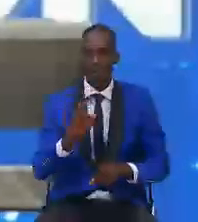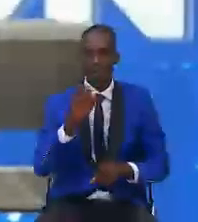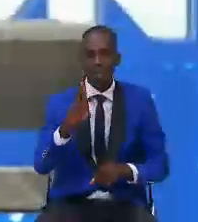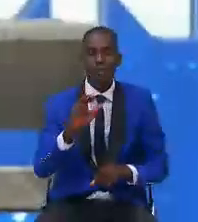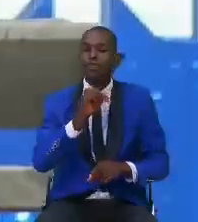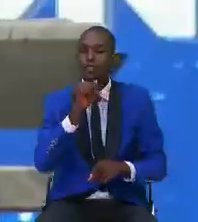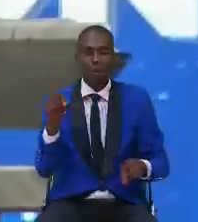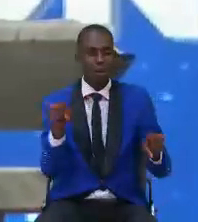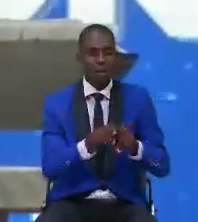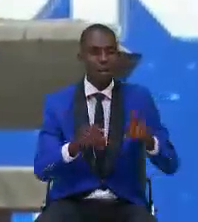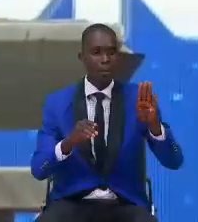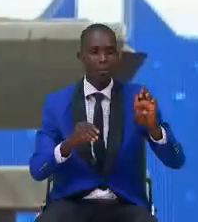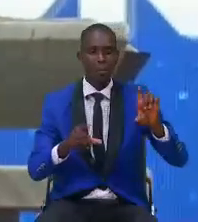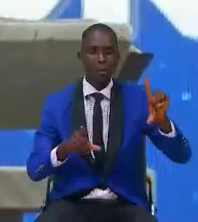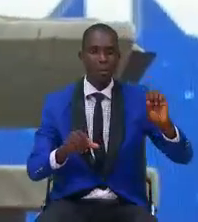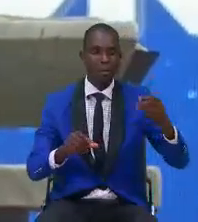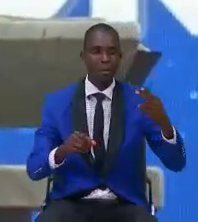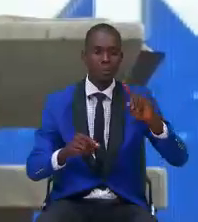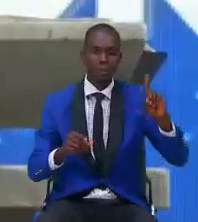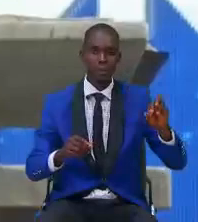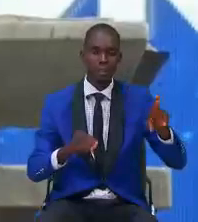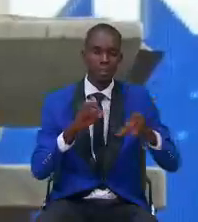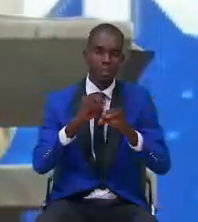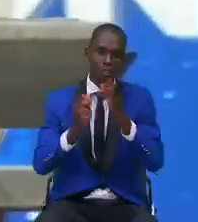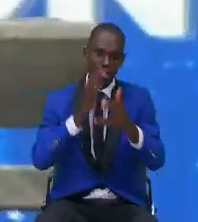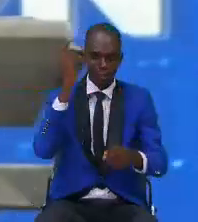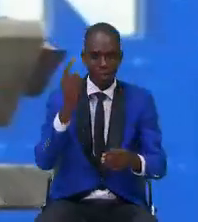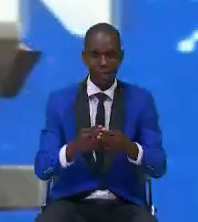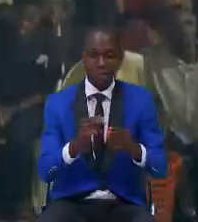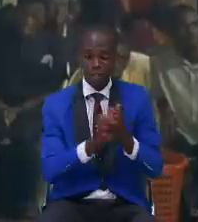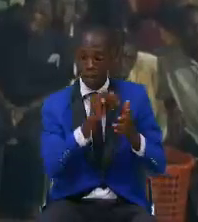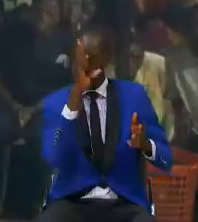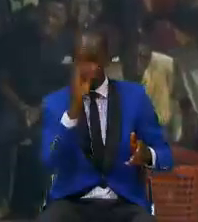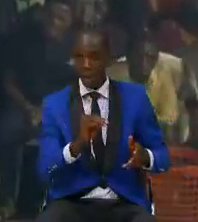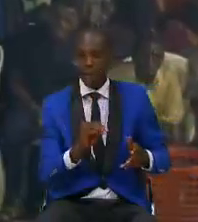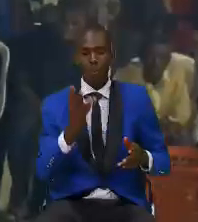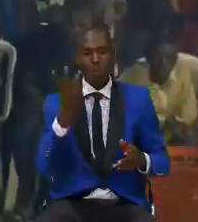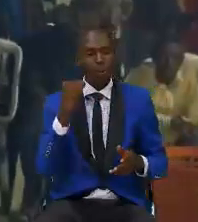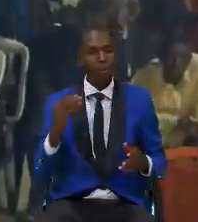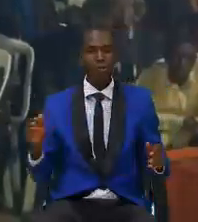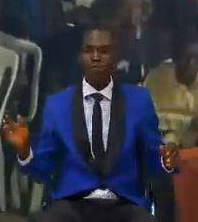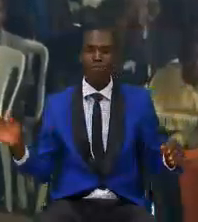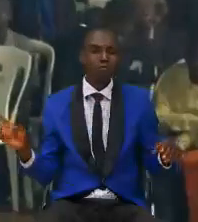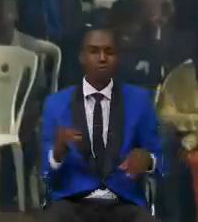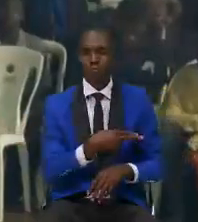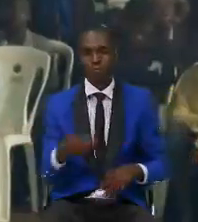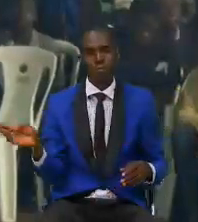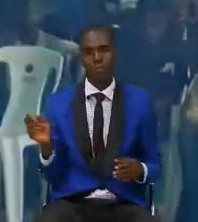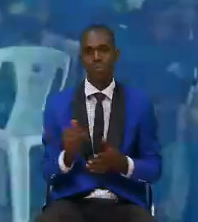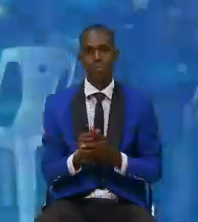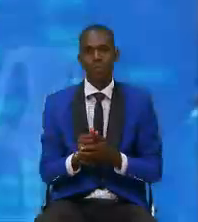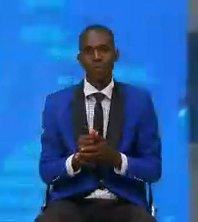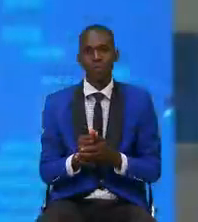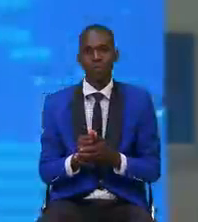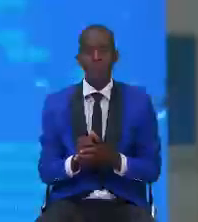who turned. You'll not be like Belshazzar in Jesus' name. He was wayward. He was